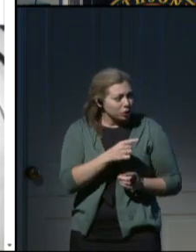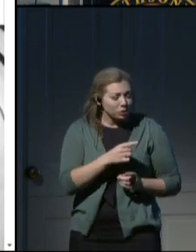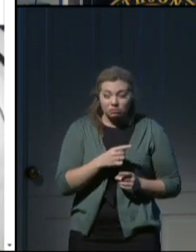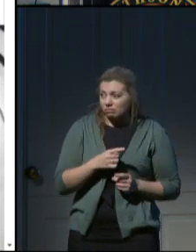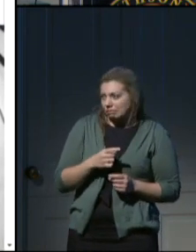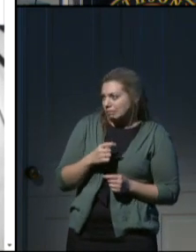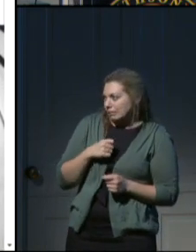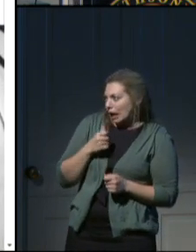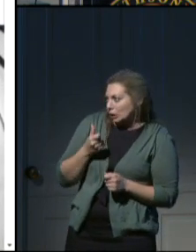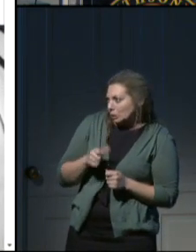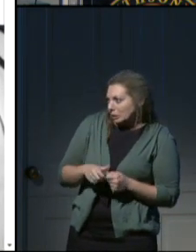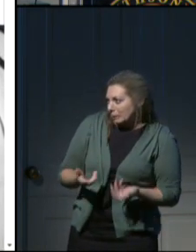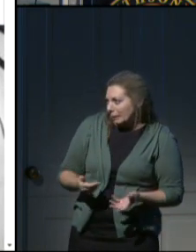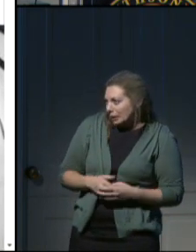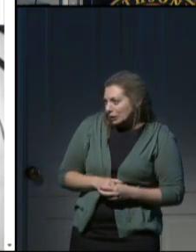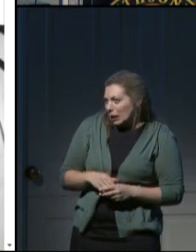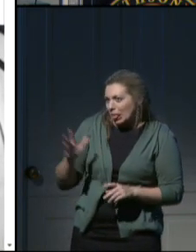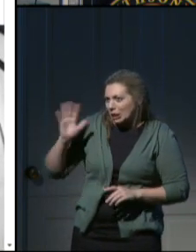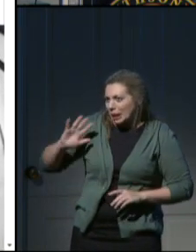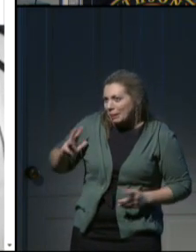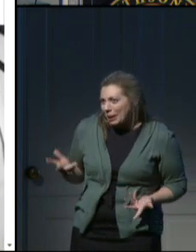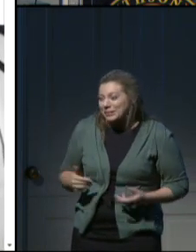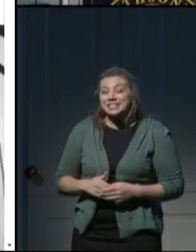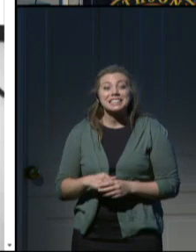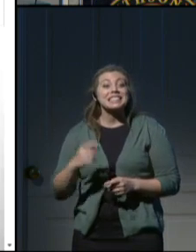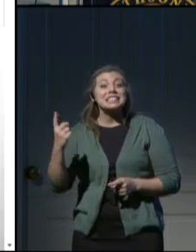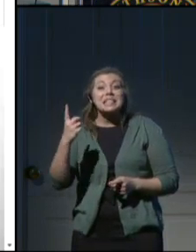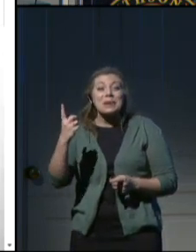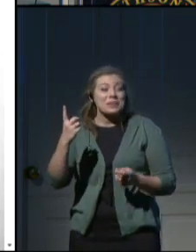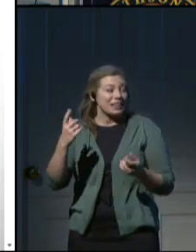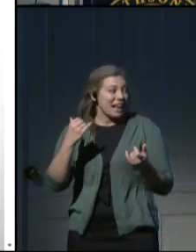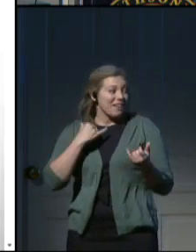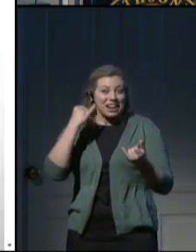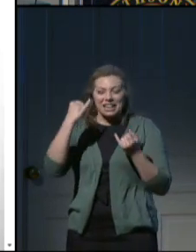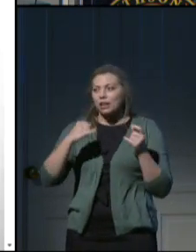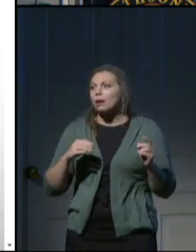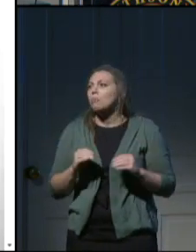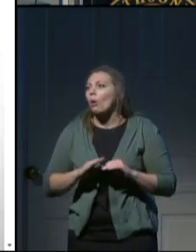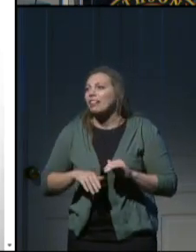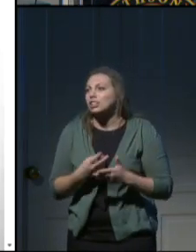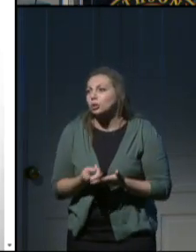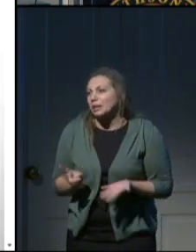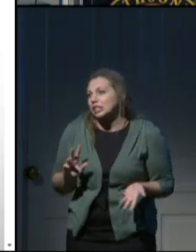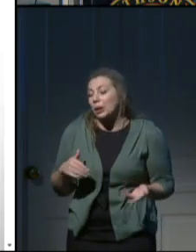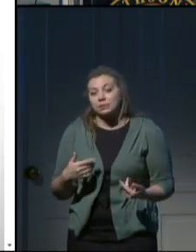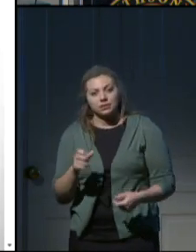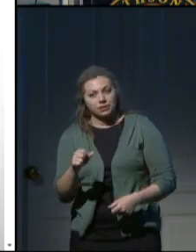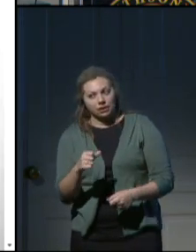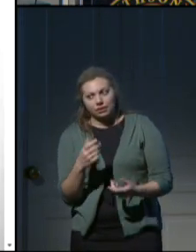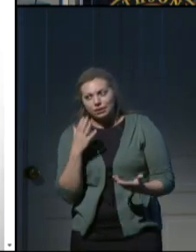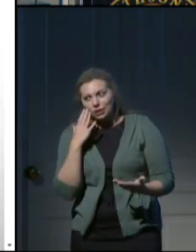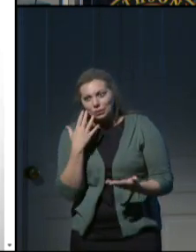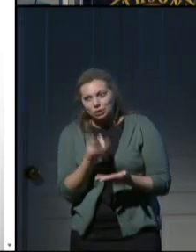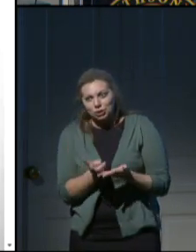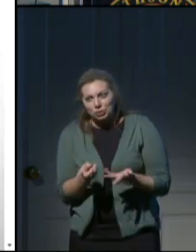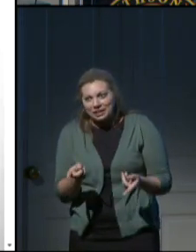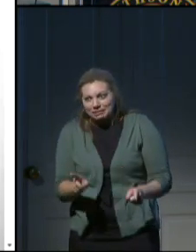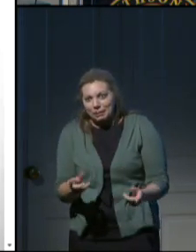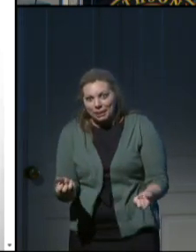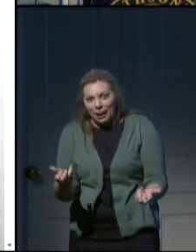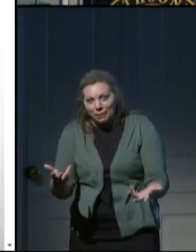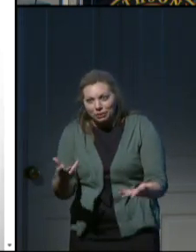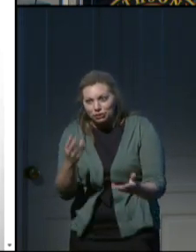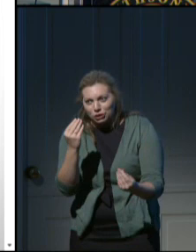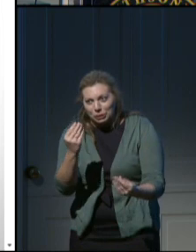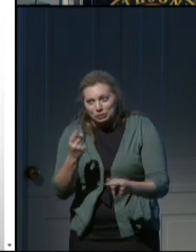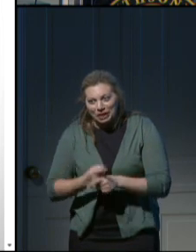Don't remember. It's a long time ago. Someone had More the than 2 weeks idea. ago. I know, seriously. In 2 weeks, how much news have we had?